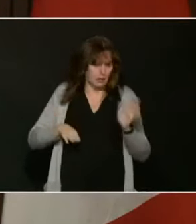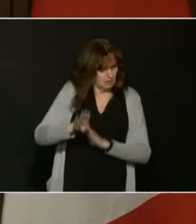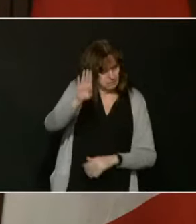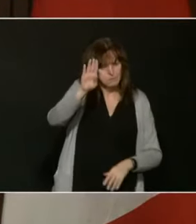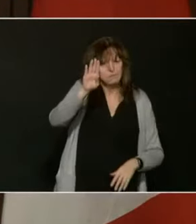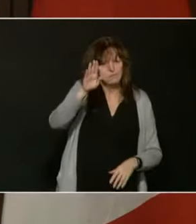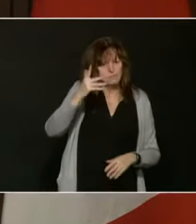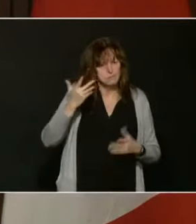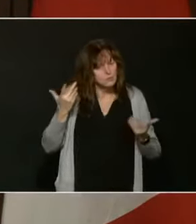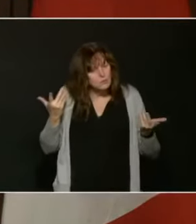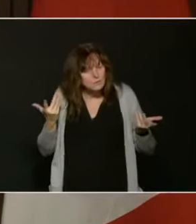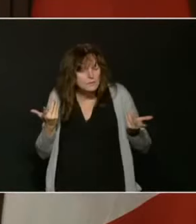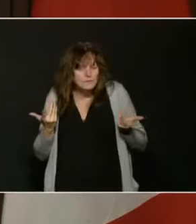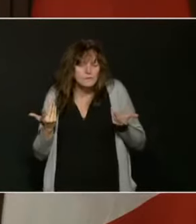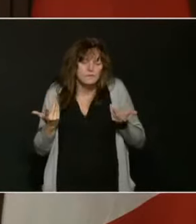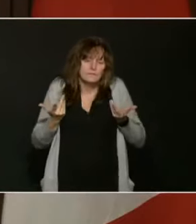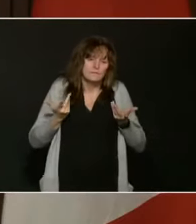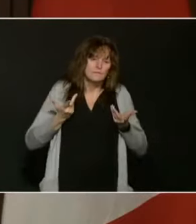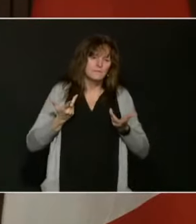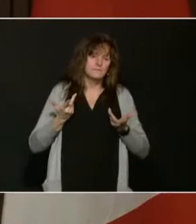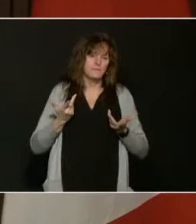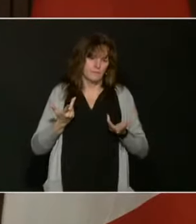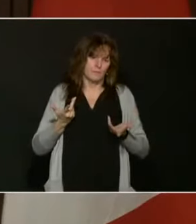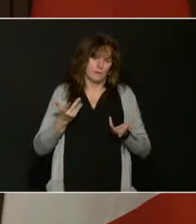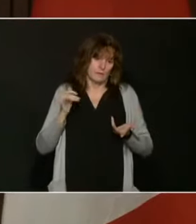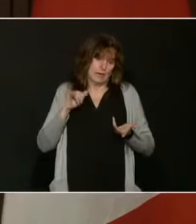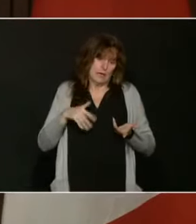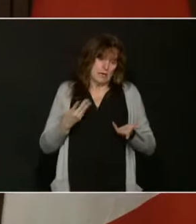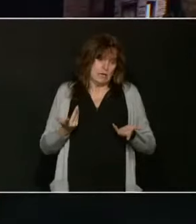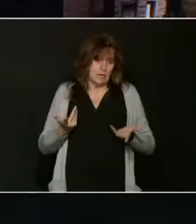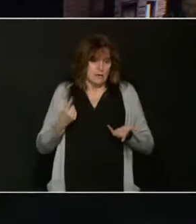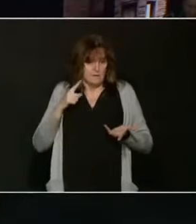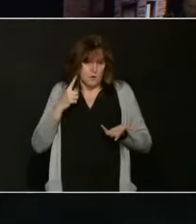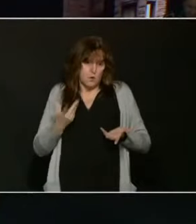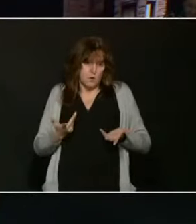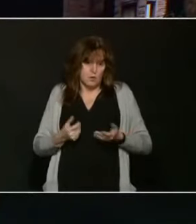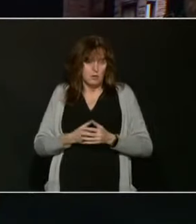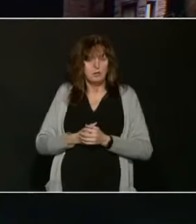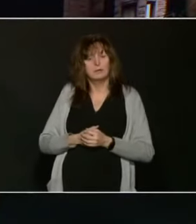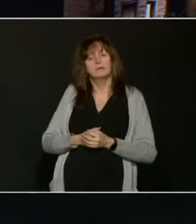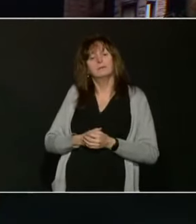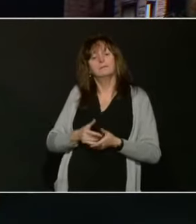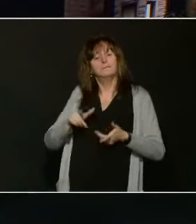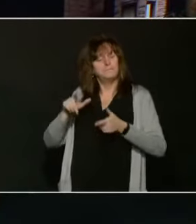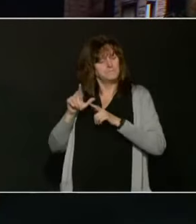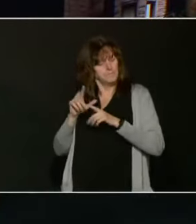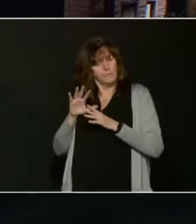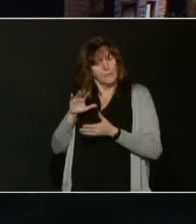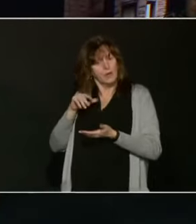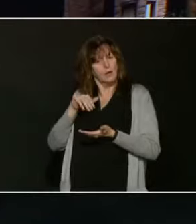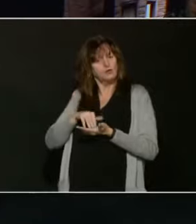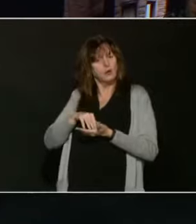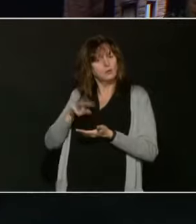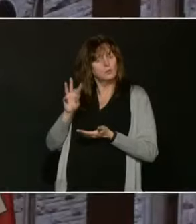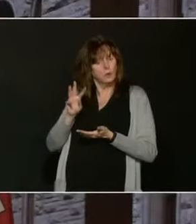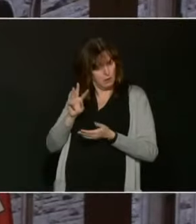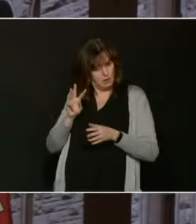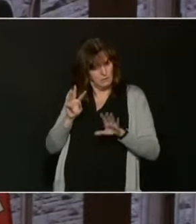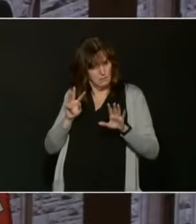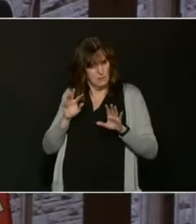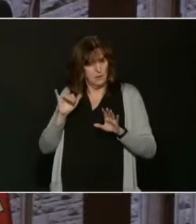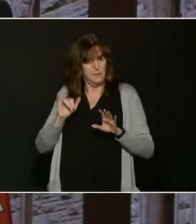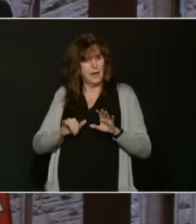towards a worst case. And I would add, I mean, that's what we're trying to say as we have this time of